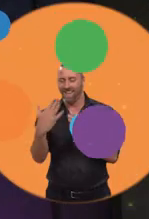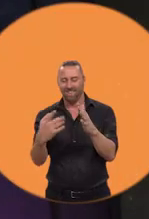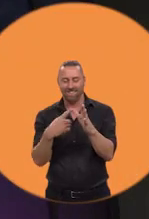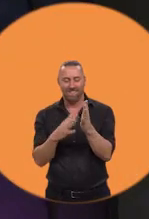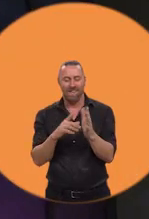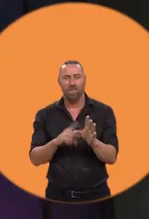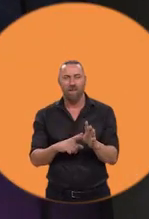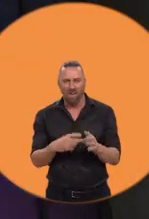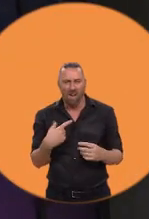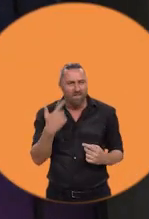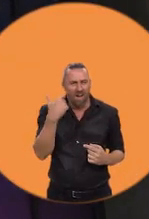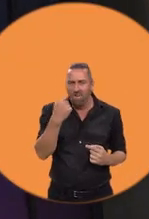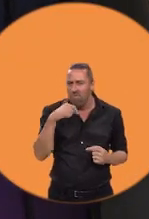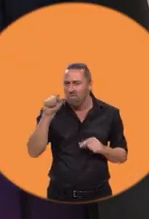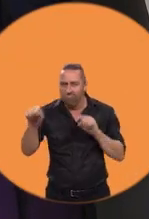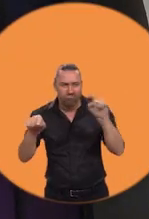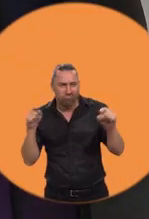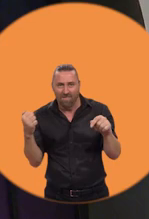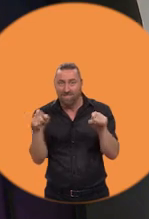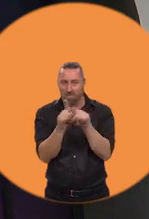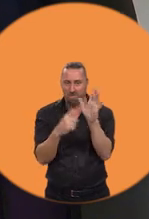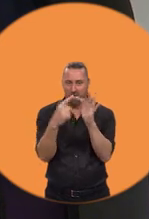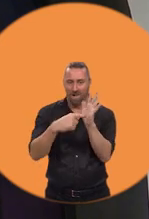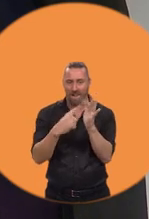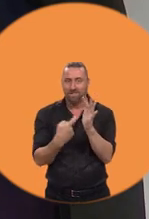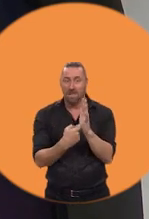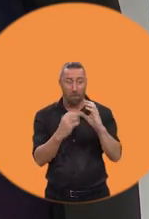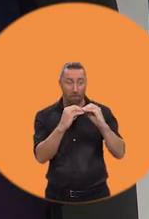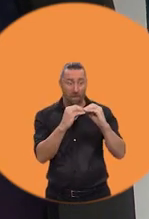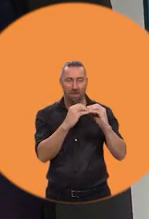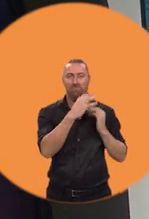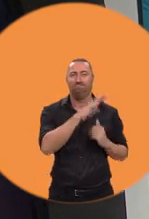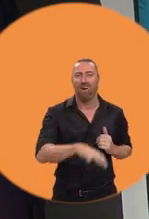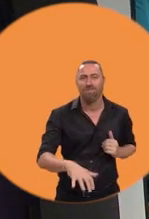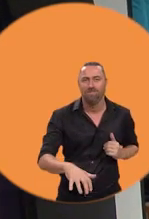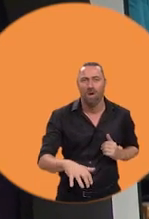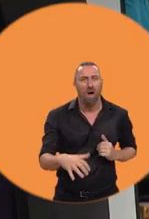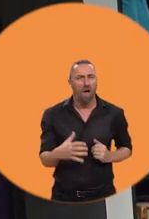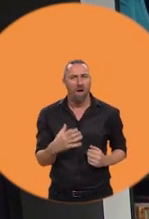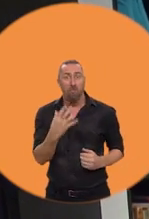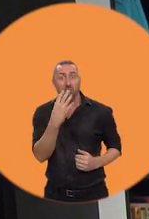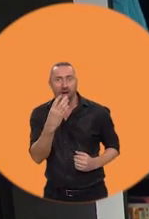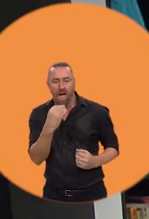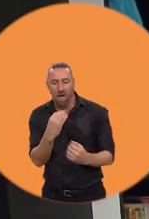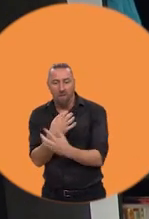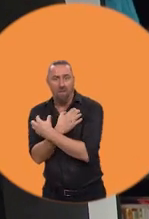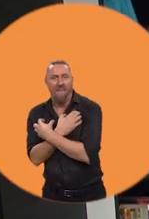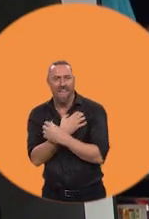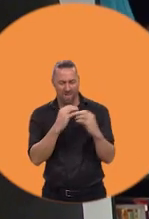Thanks, Amy. I found a few things here too that all start with the same letter, like this basketball and my brown